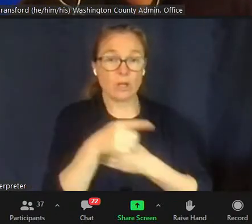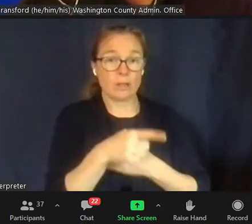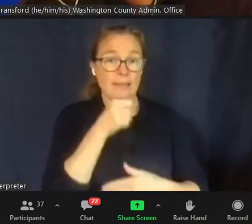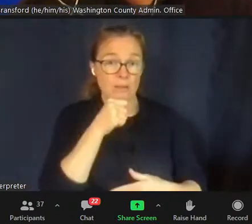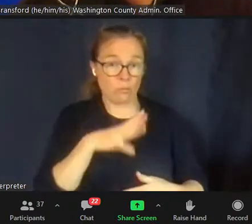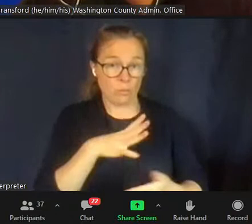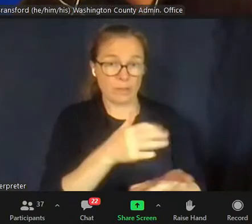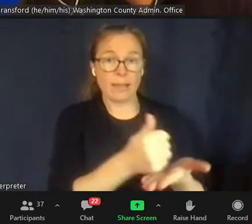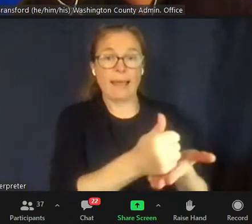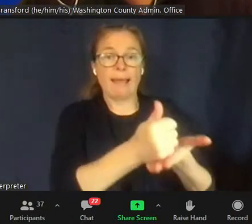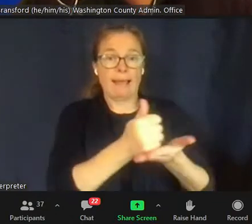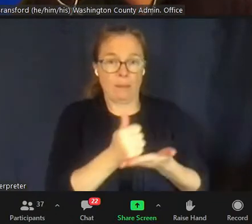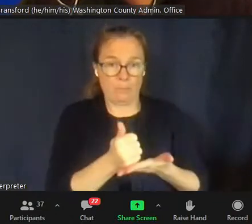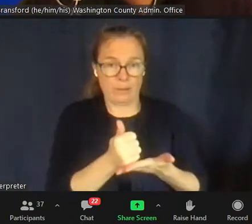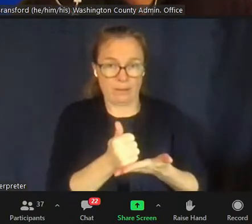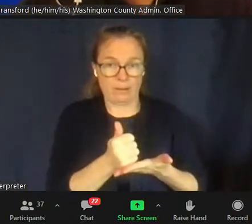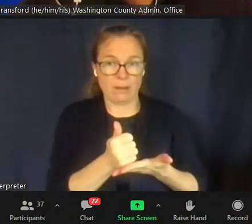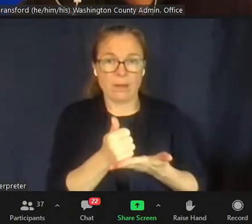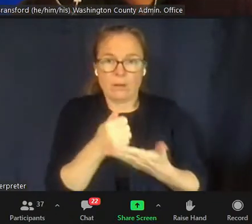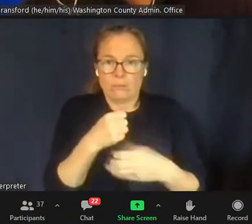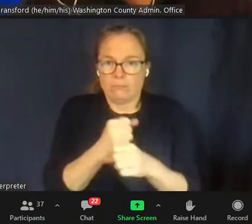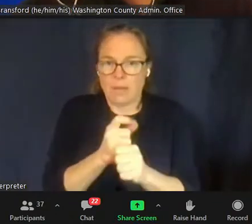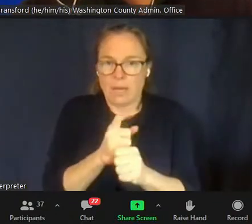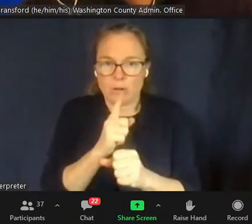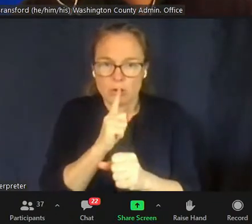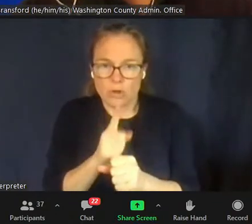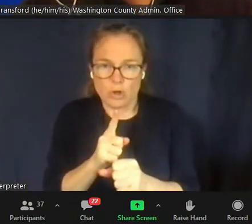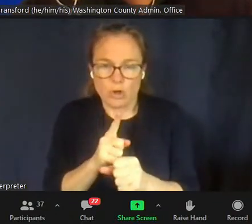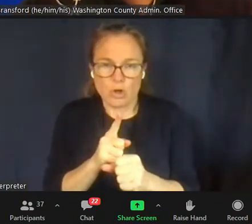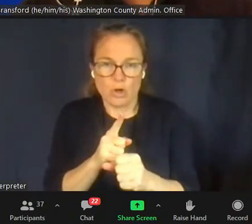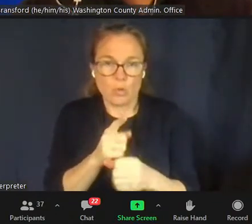ensure that we do at least two